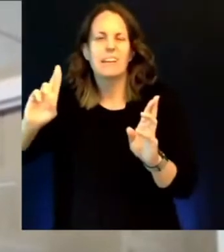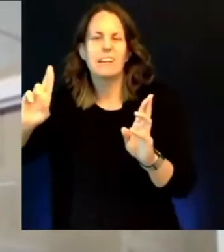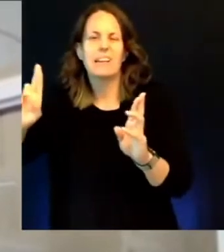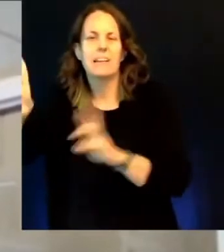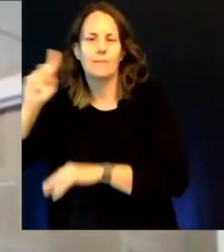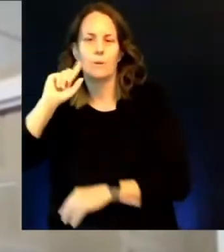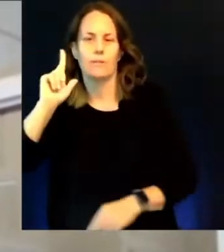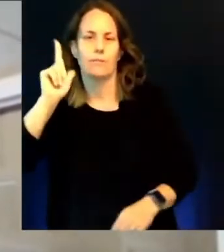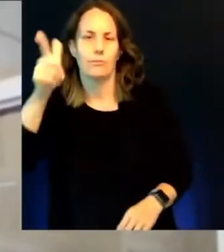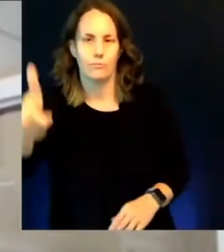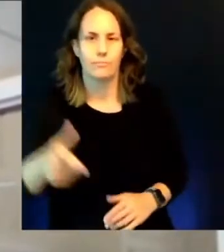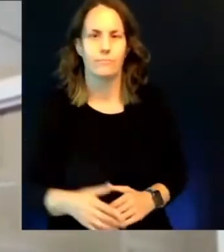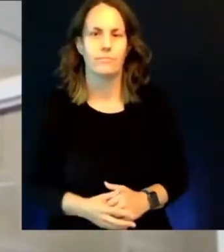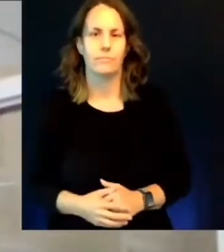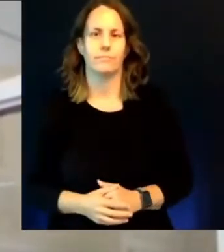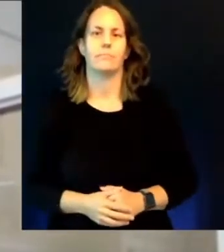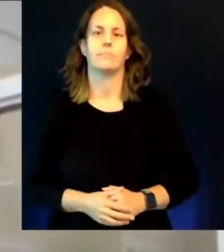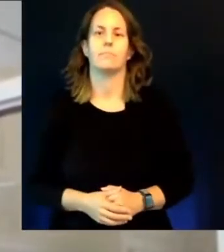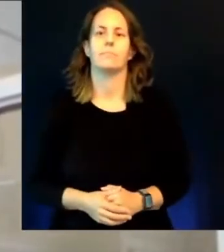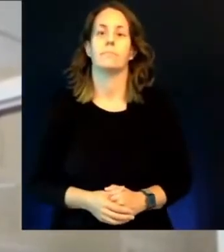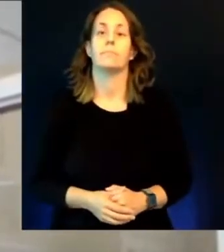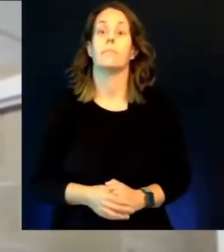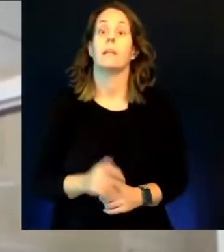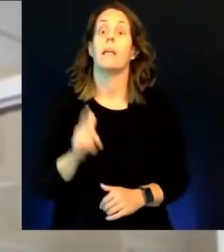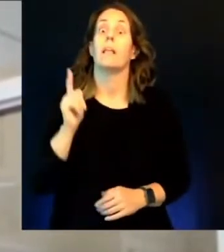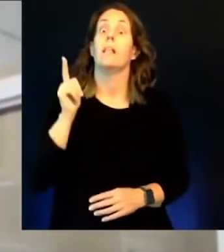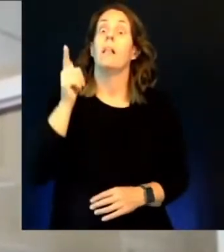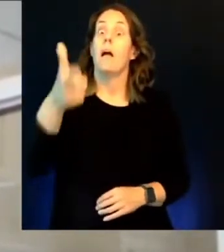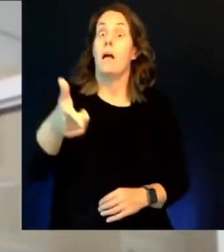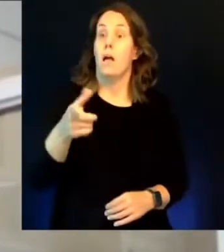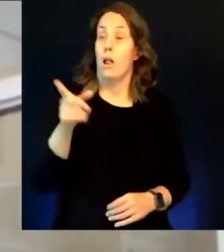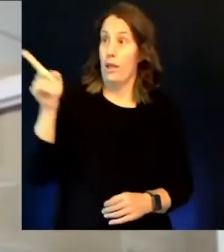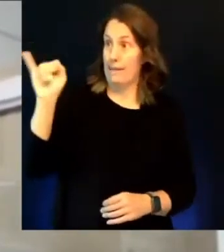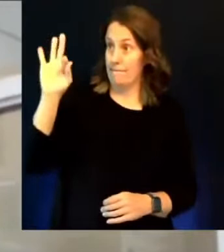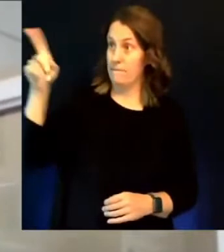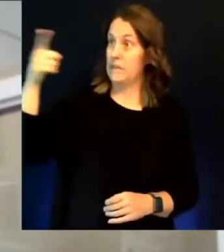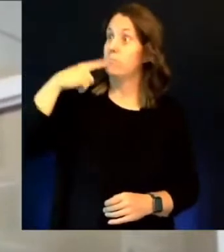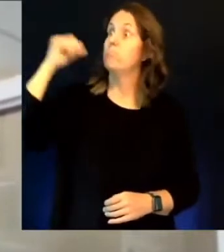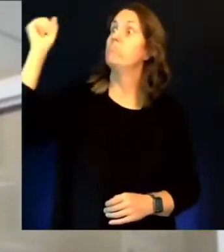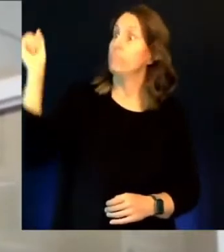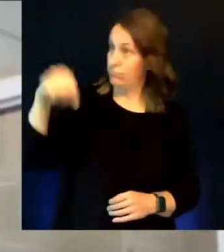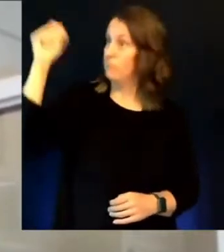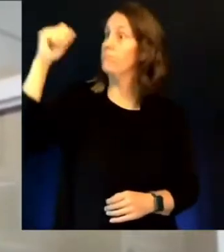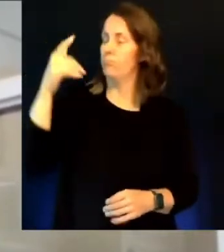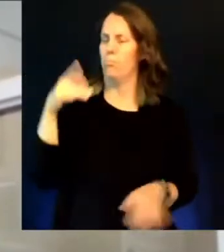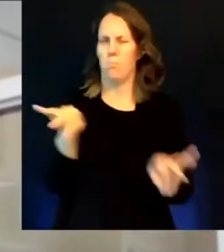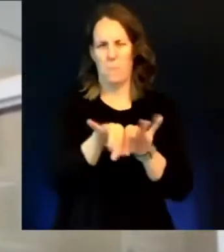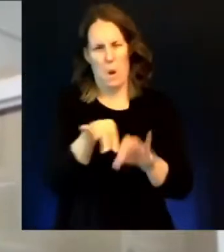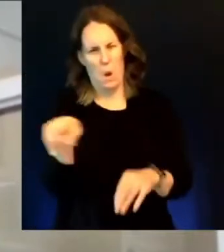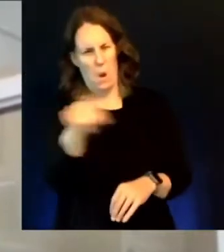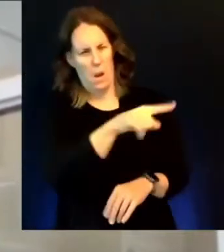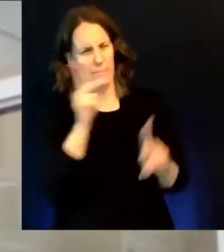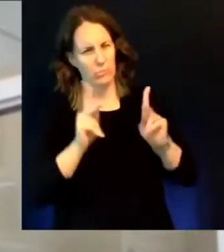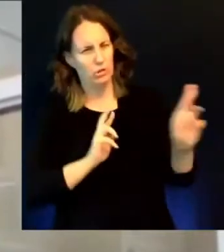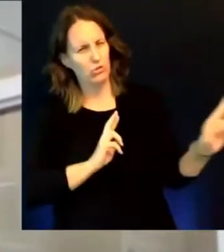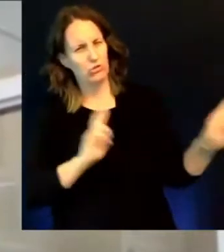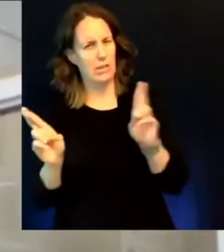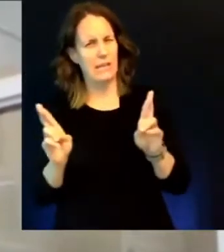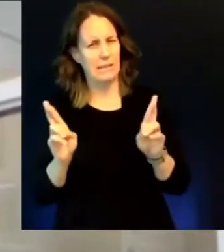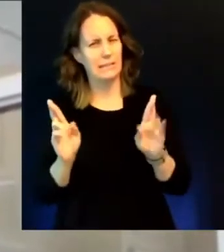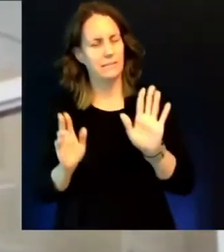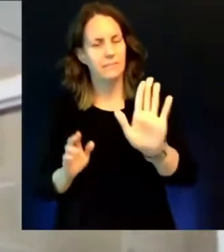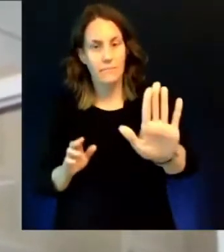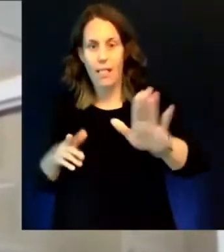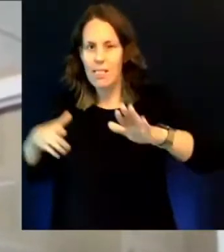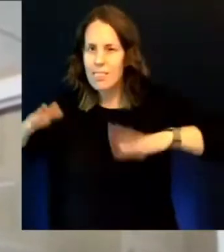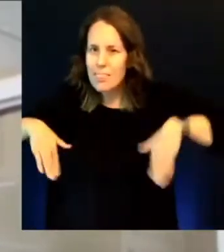that's not a recommendation right now. It's that they're planning for this eventuality, but it's subject to additional